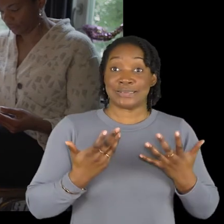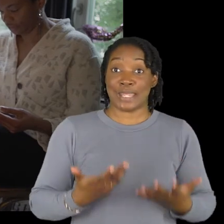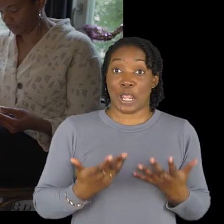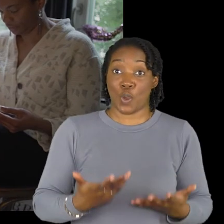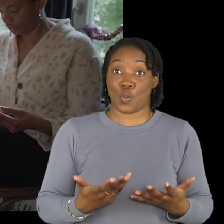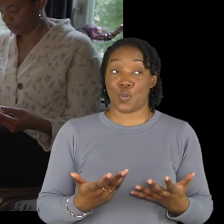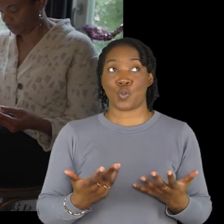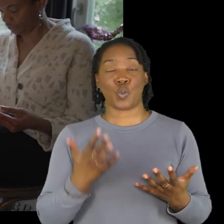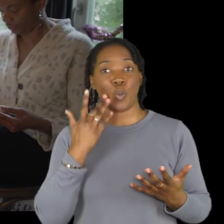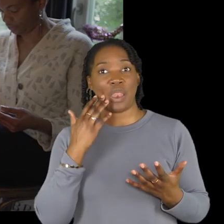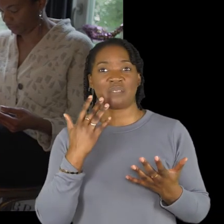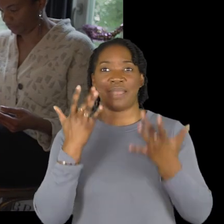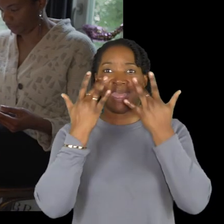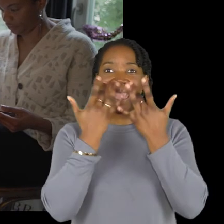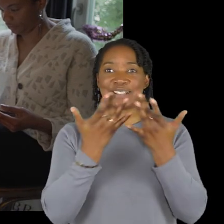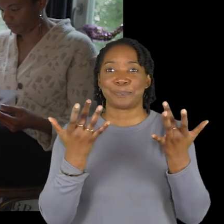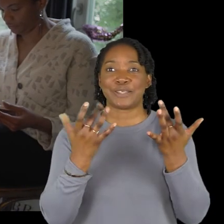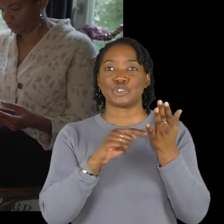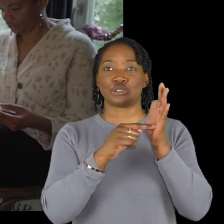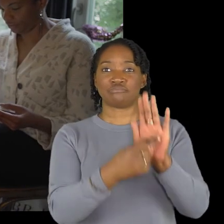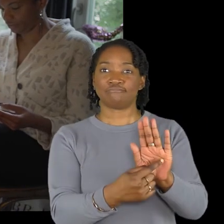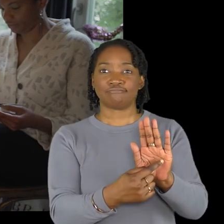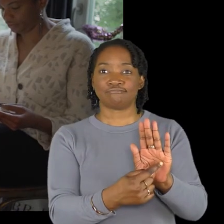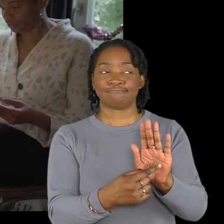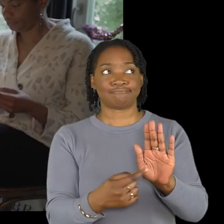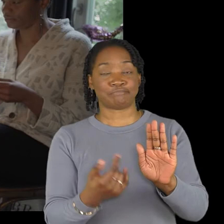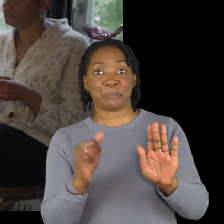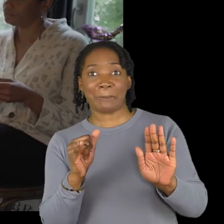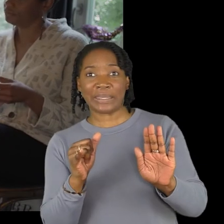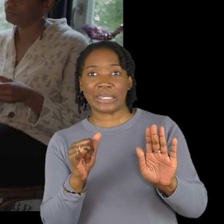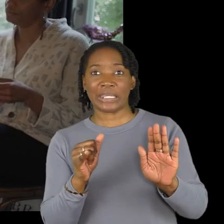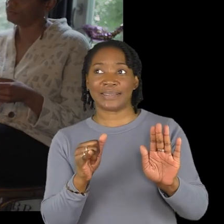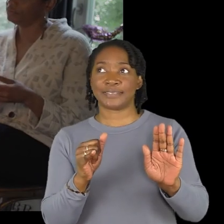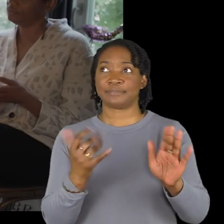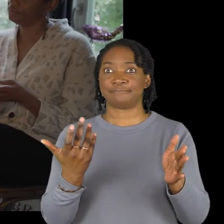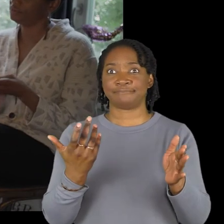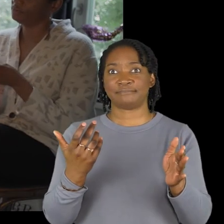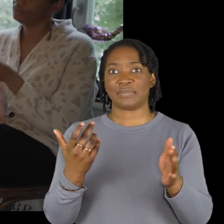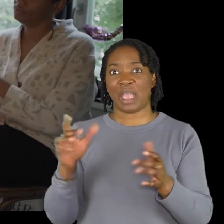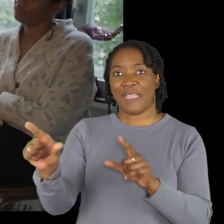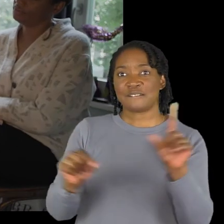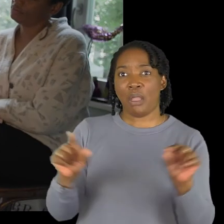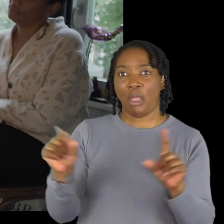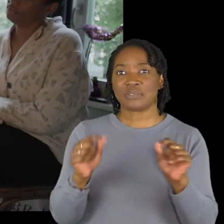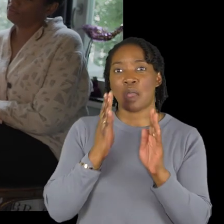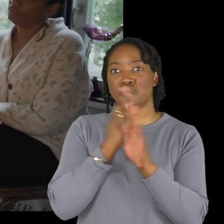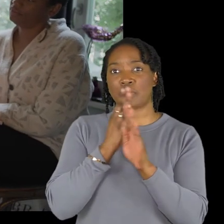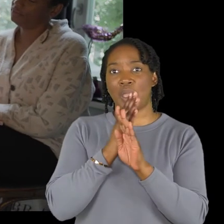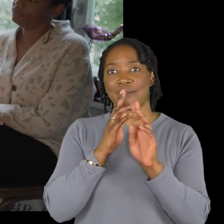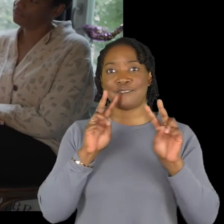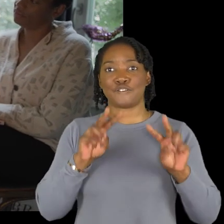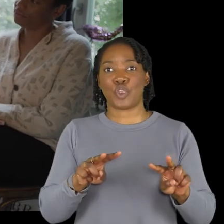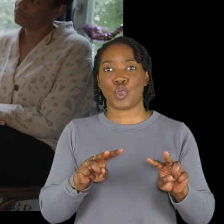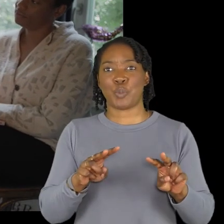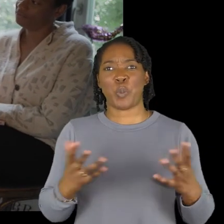Now when they do exhibitions, you don't even get, you may get invited to the private view, but